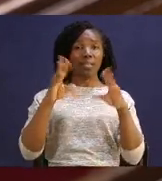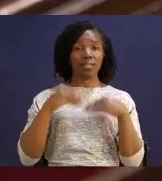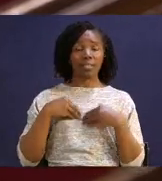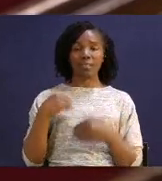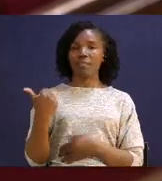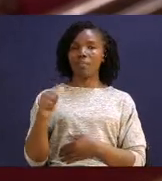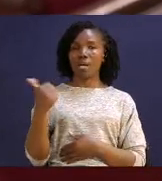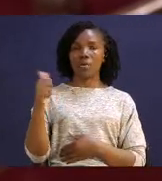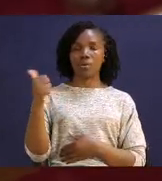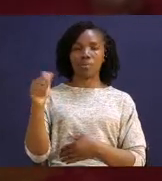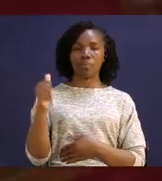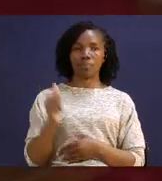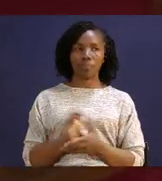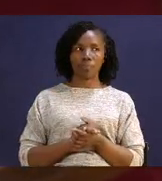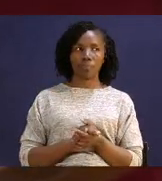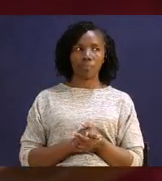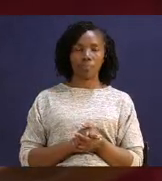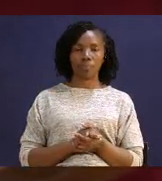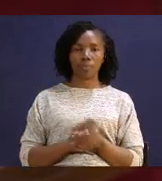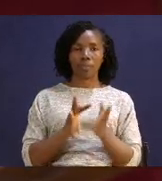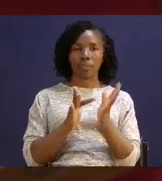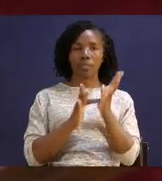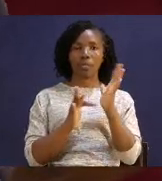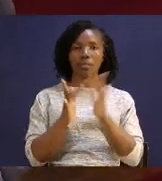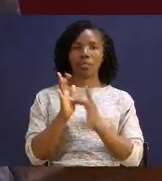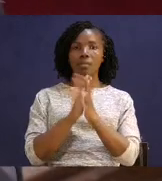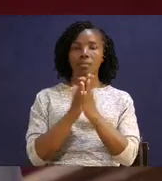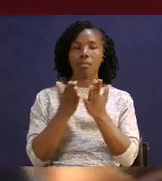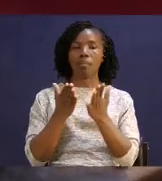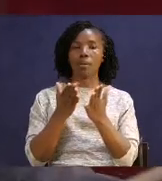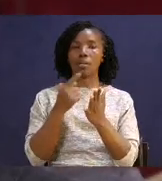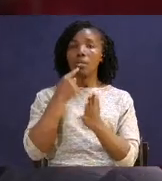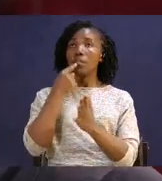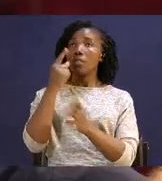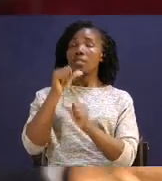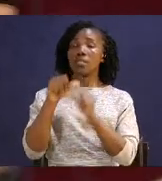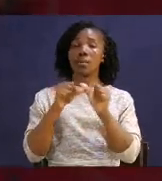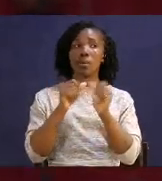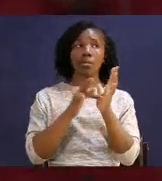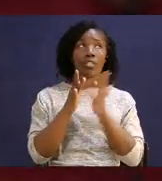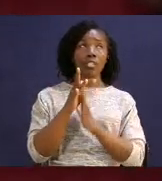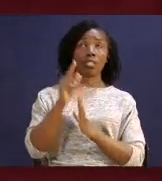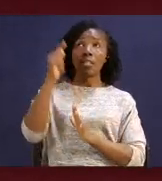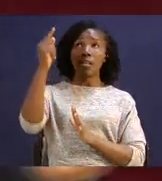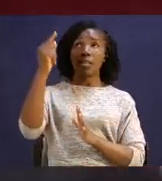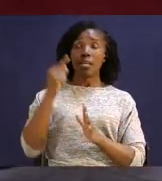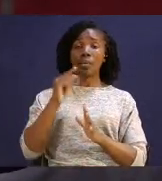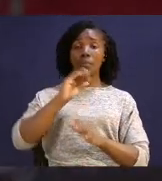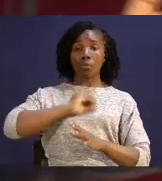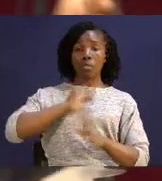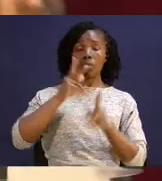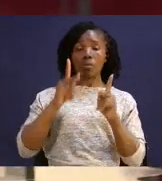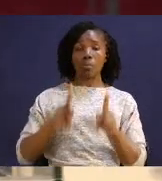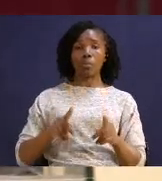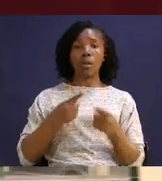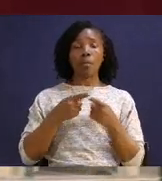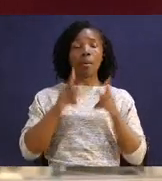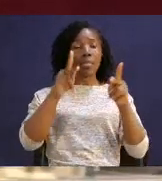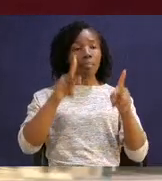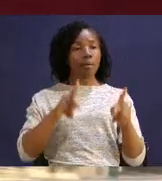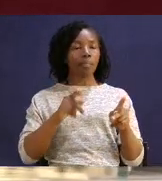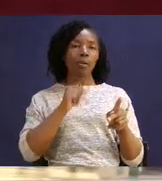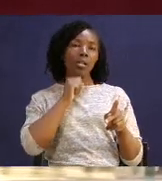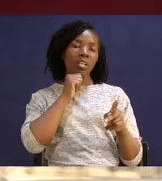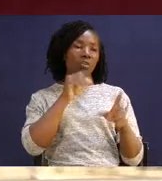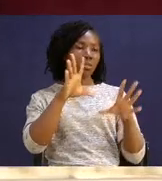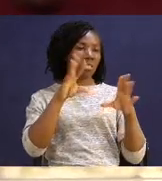We're not willing to receive it. The Bible says about Jesus, He came to His own people, but His own people did not